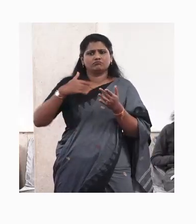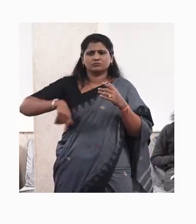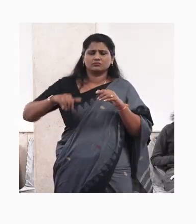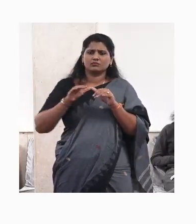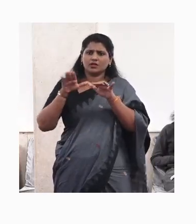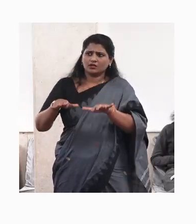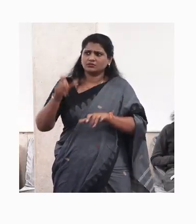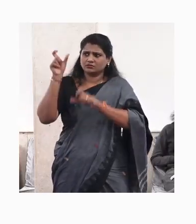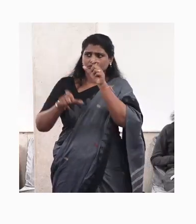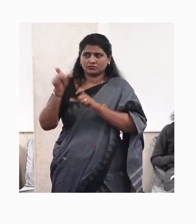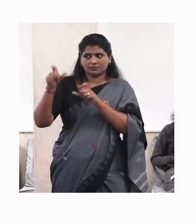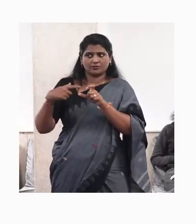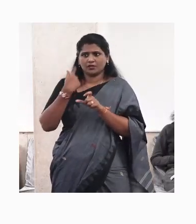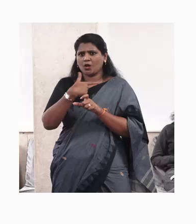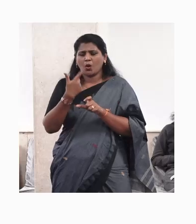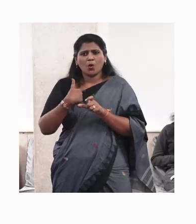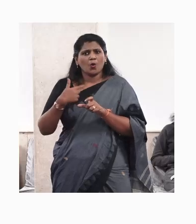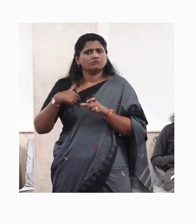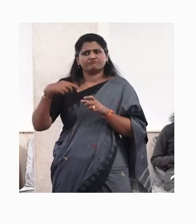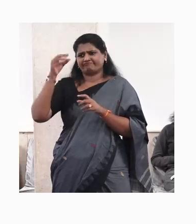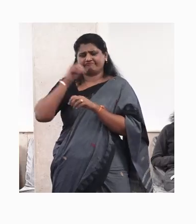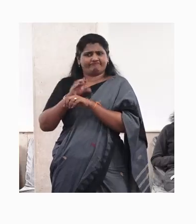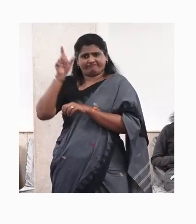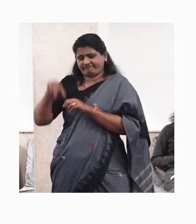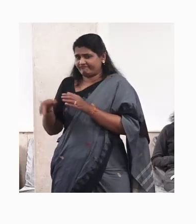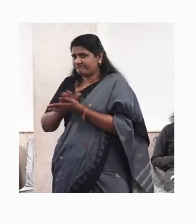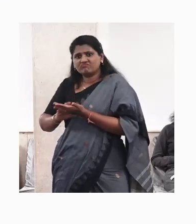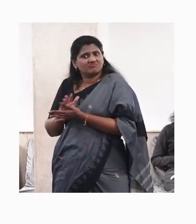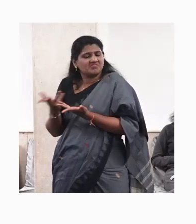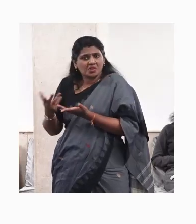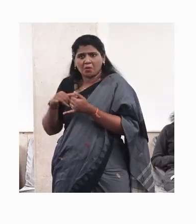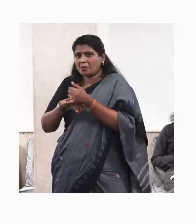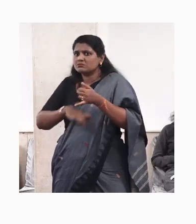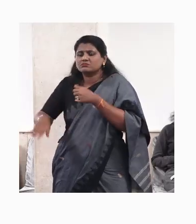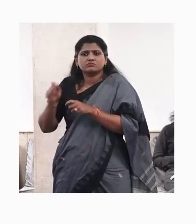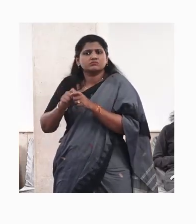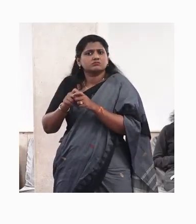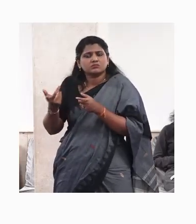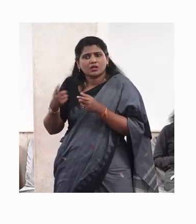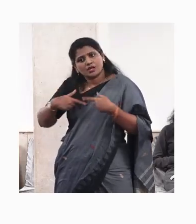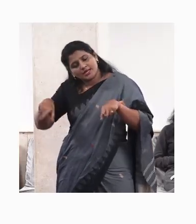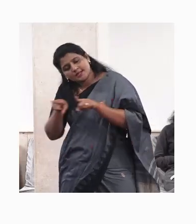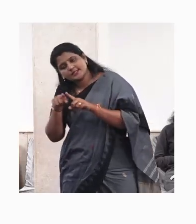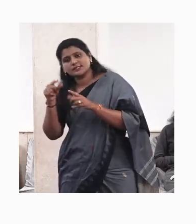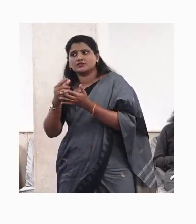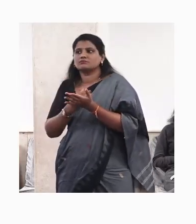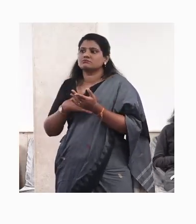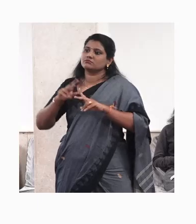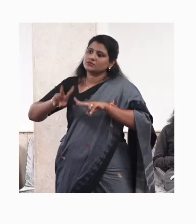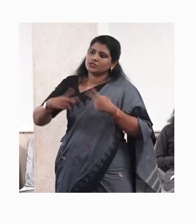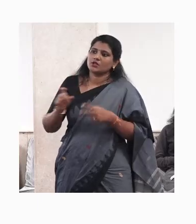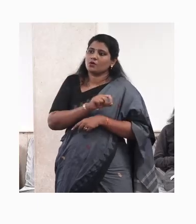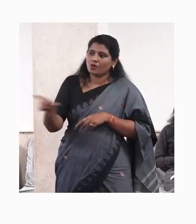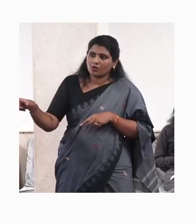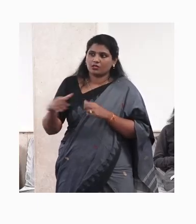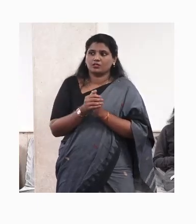are non-clinicians, non-psychologists, non-clinical social workers, and if the same principles can, then